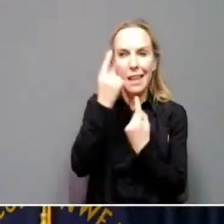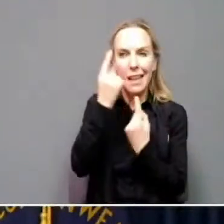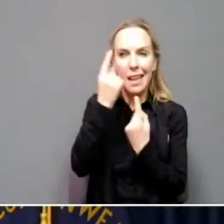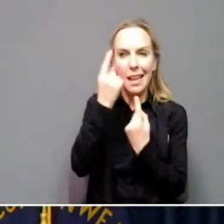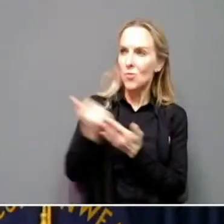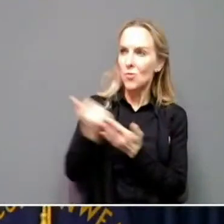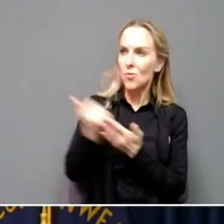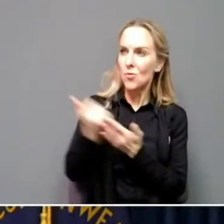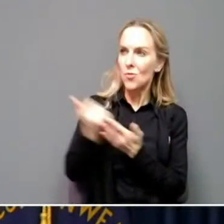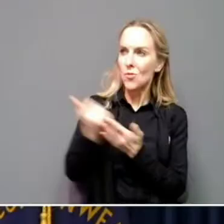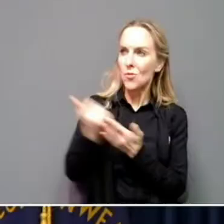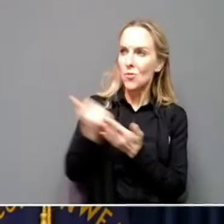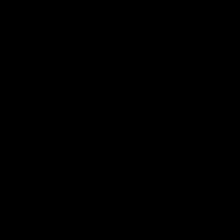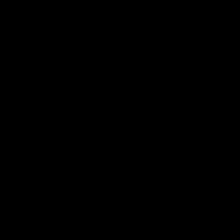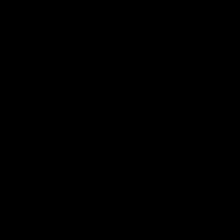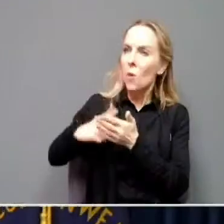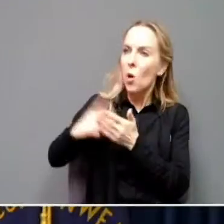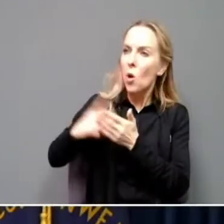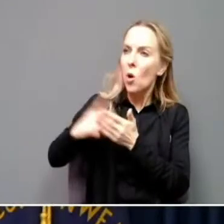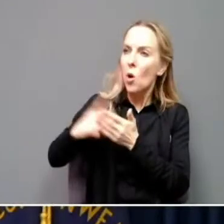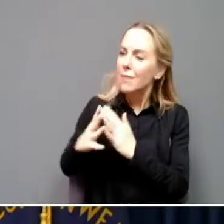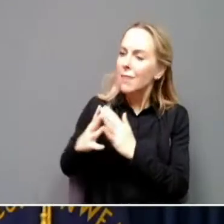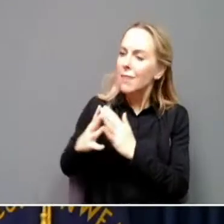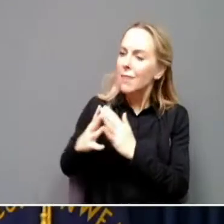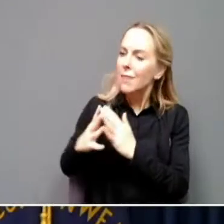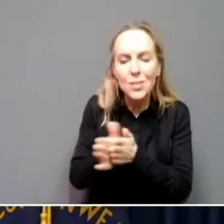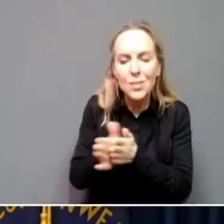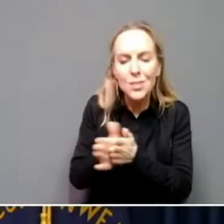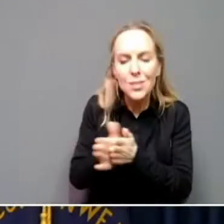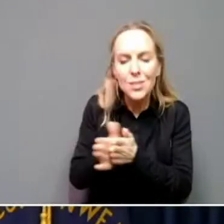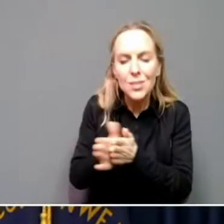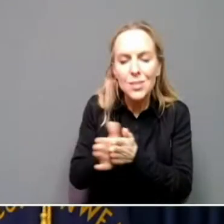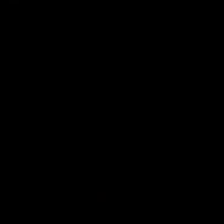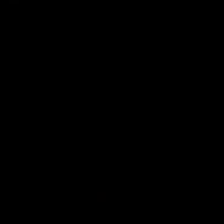as ambitious as we can. You can't.